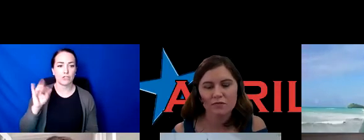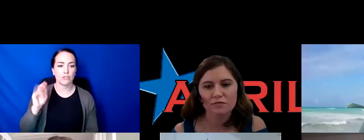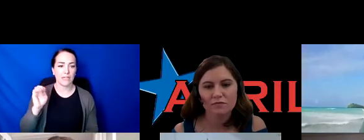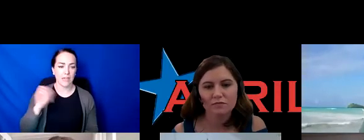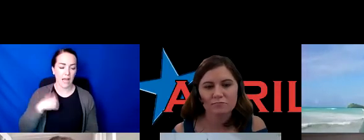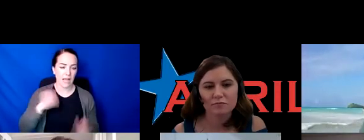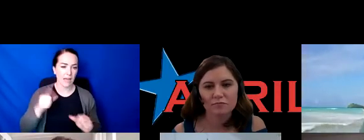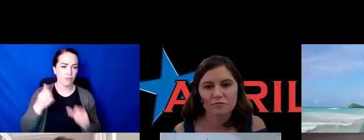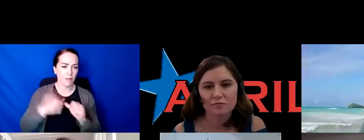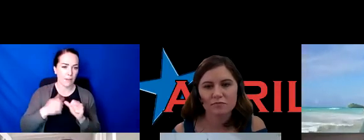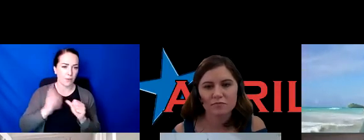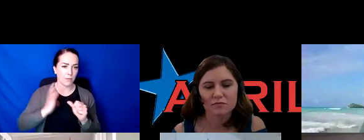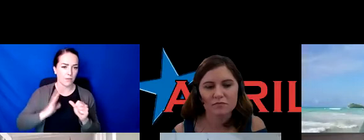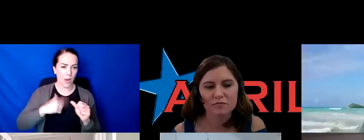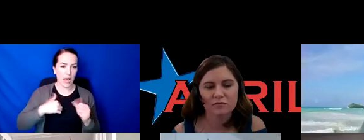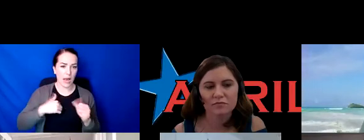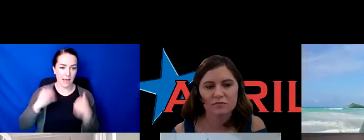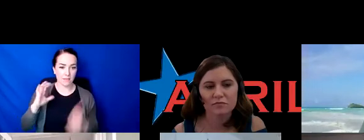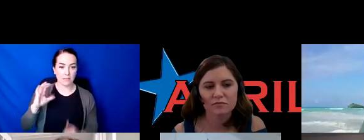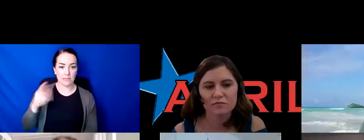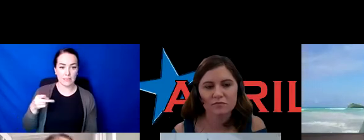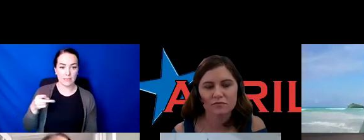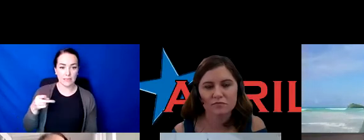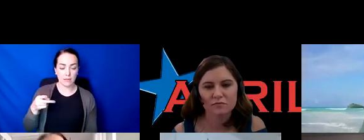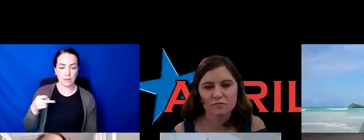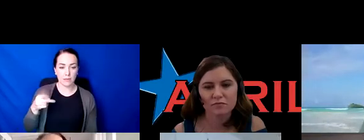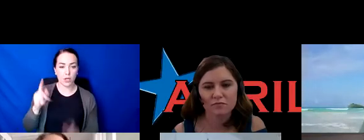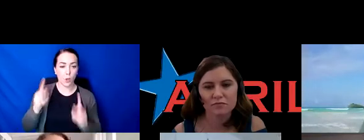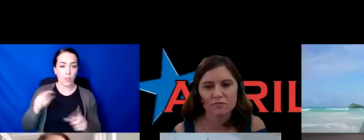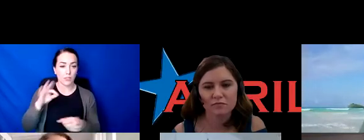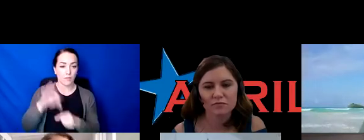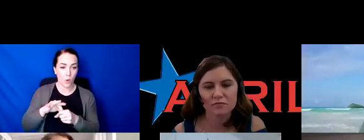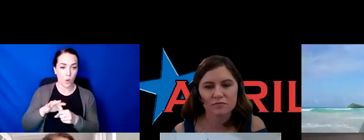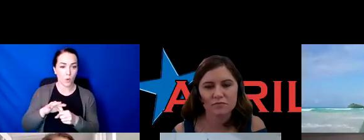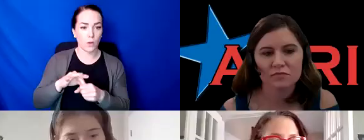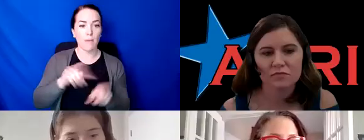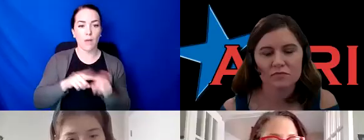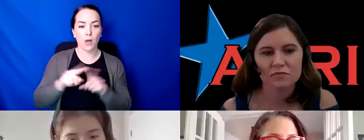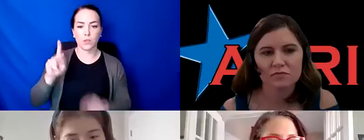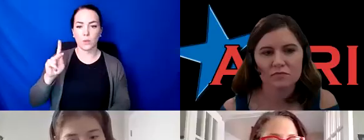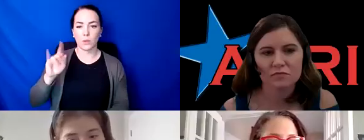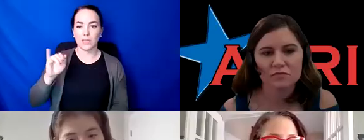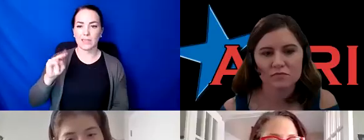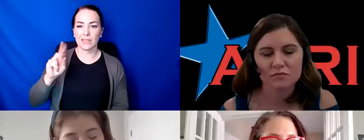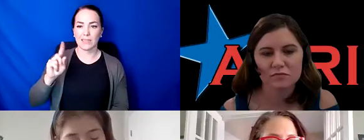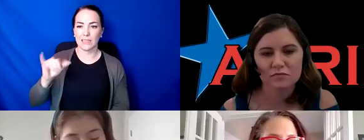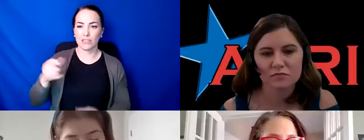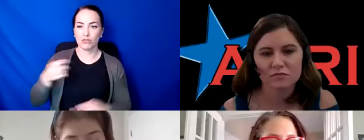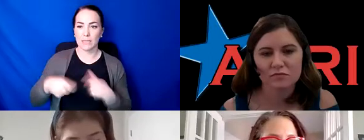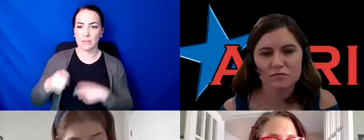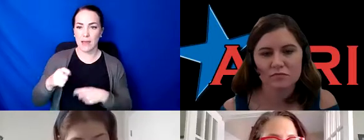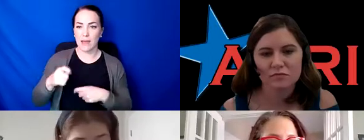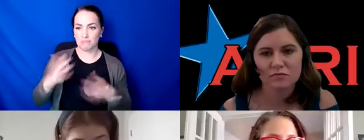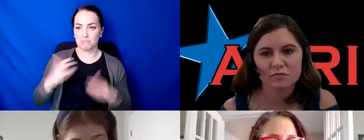I have cerebral palsy, and I'm also a kidney transplant recipient. So when I go to vote, I have